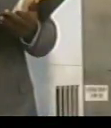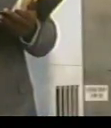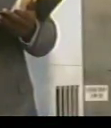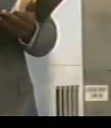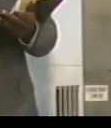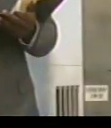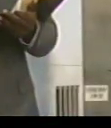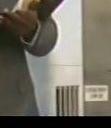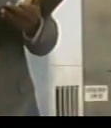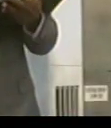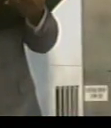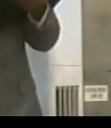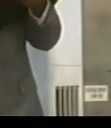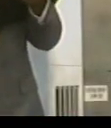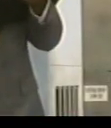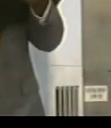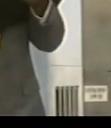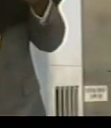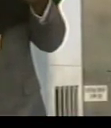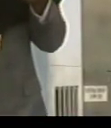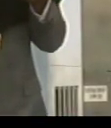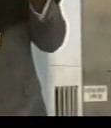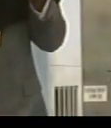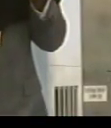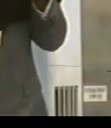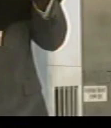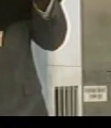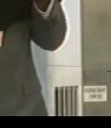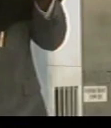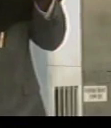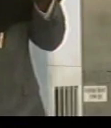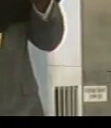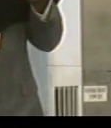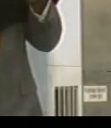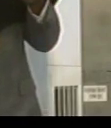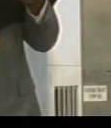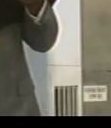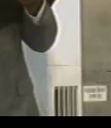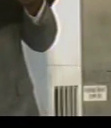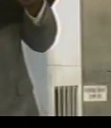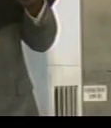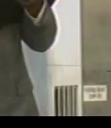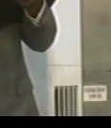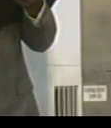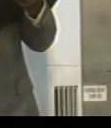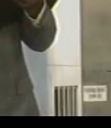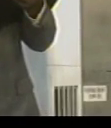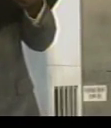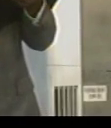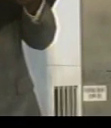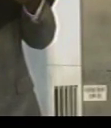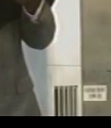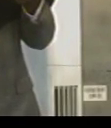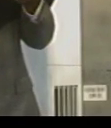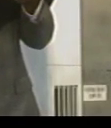La parole de Dieu dit, the word of God says, le vœu de mon cœur et ma prière